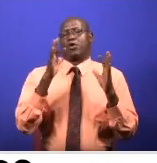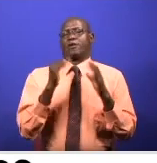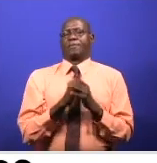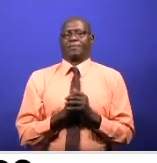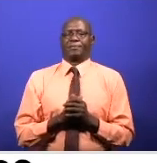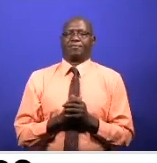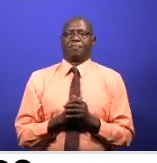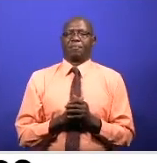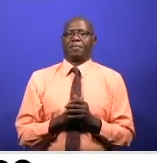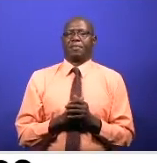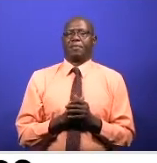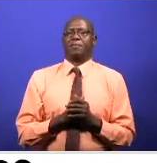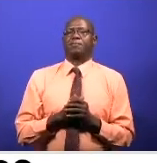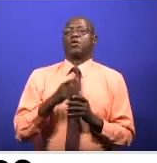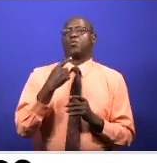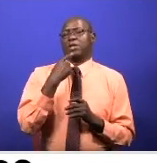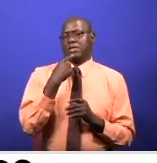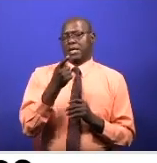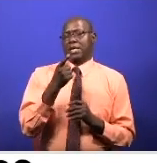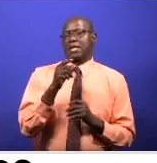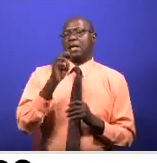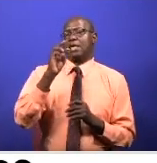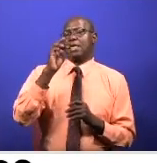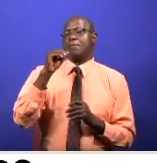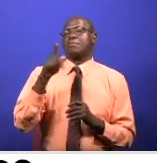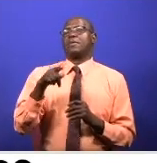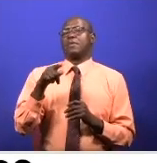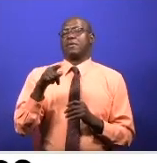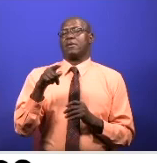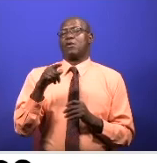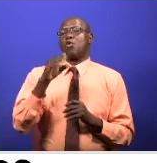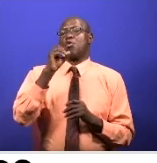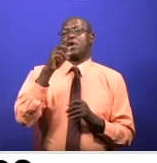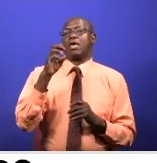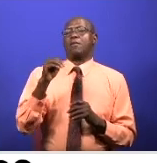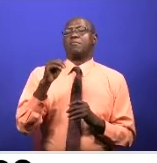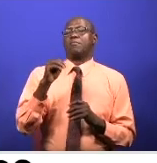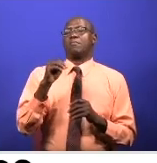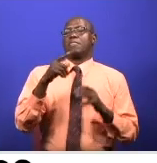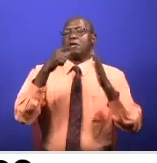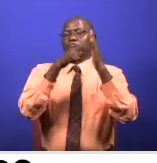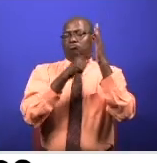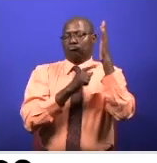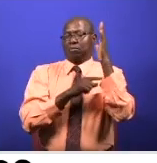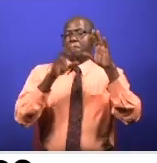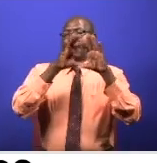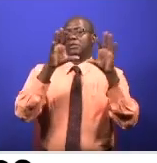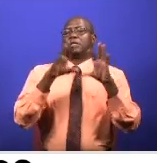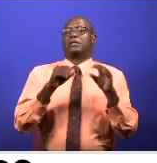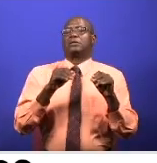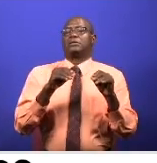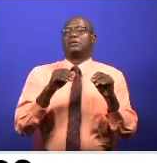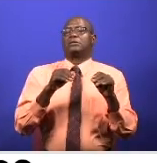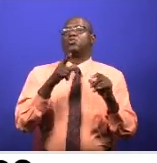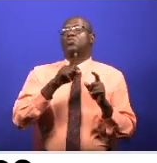wabunge wa ODM kwamba Monday ndio tunafunga masuala ya budget. Musiende maandamano alafu mambo yenu